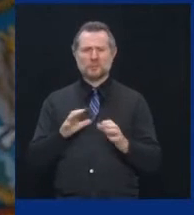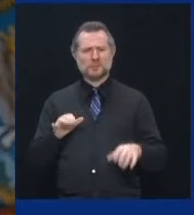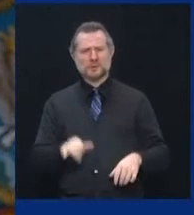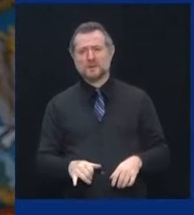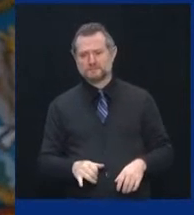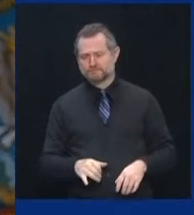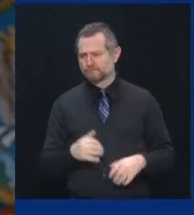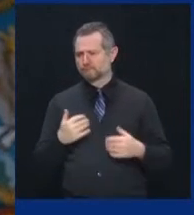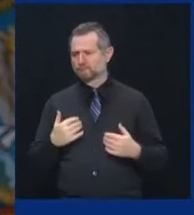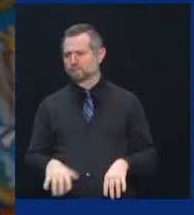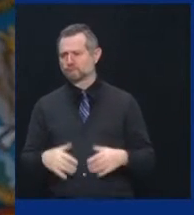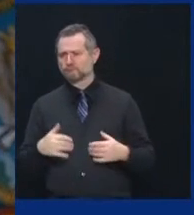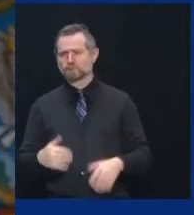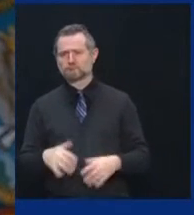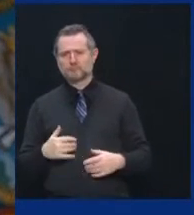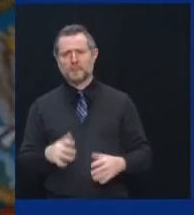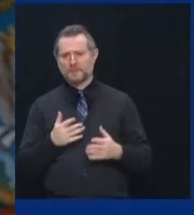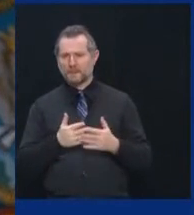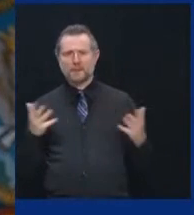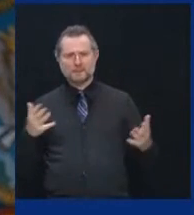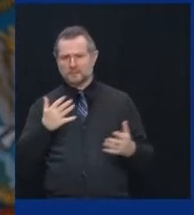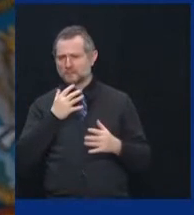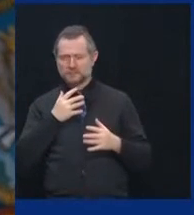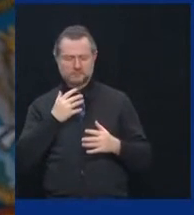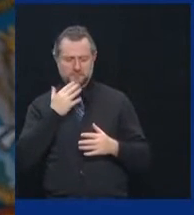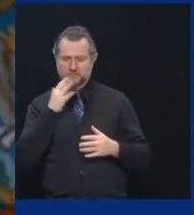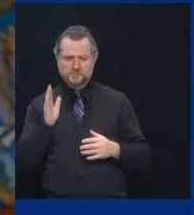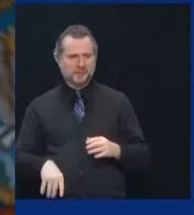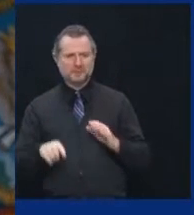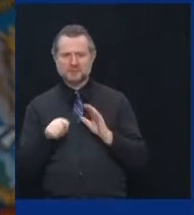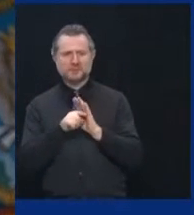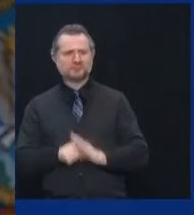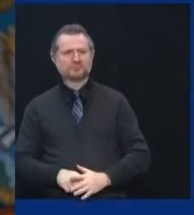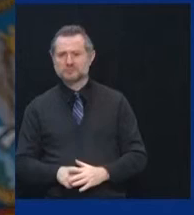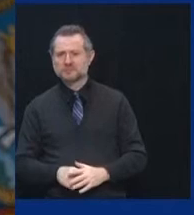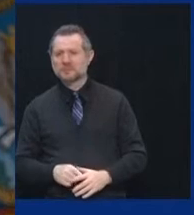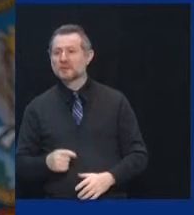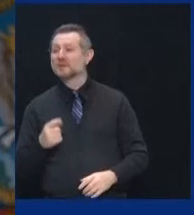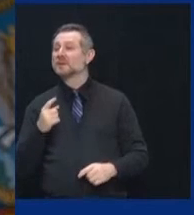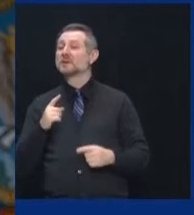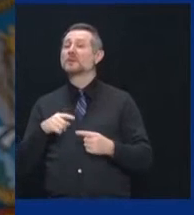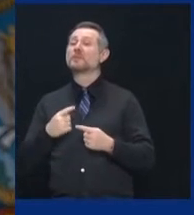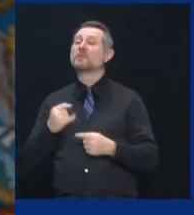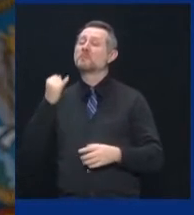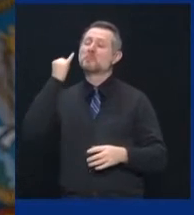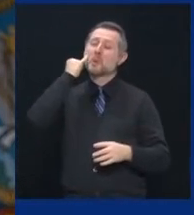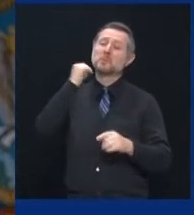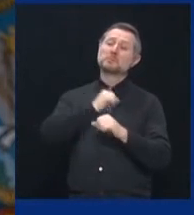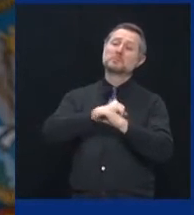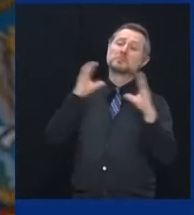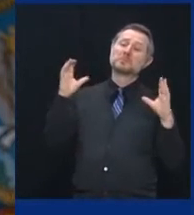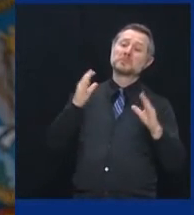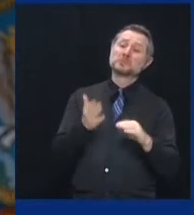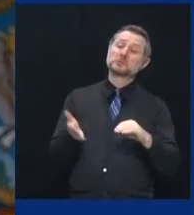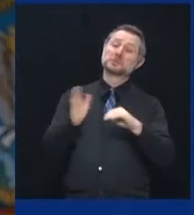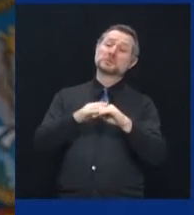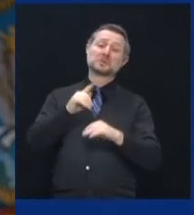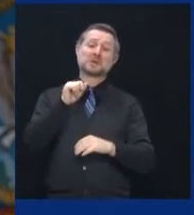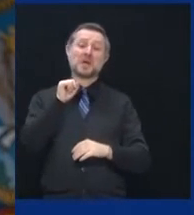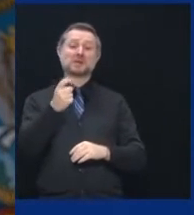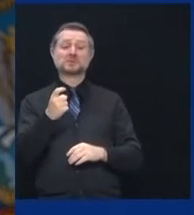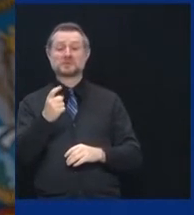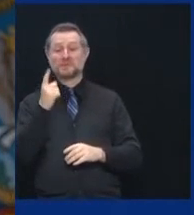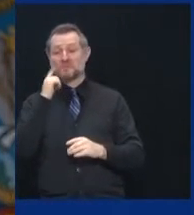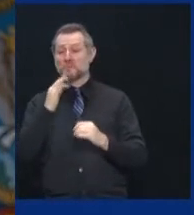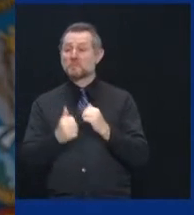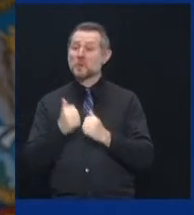extraordinary and negative measures. Imagine this. If we raise taxes to the highest